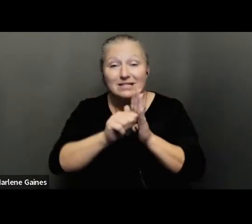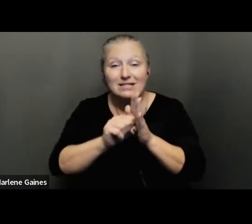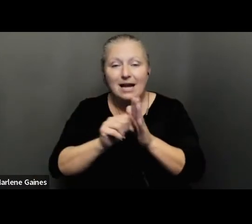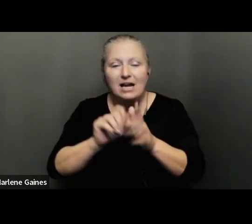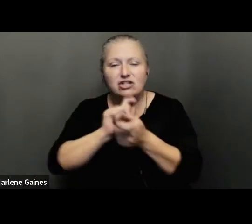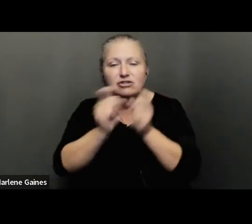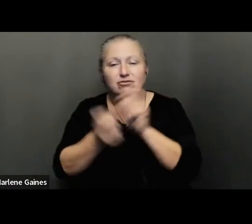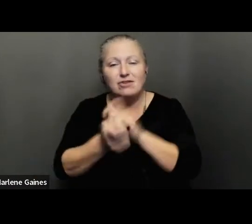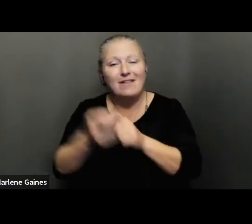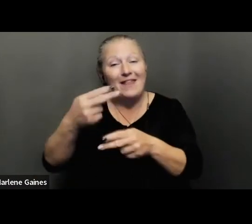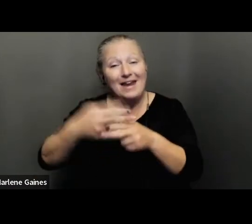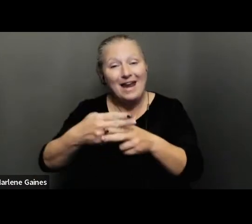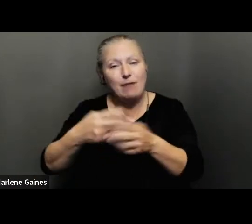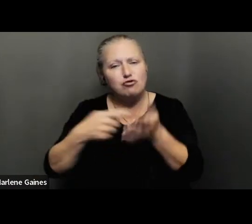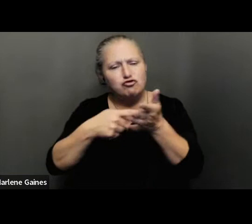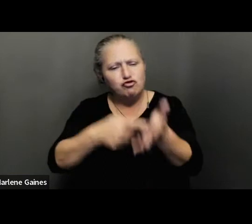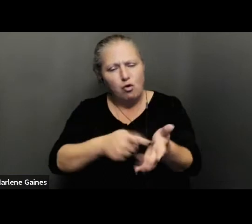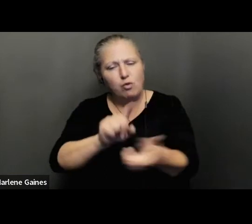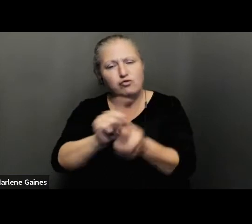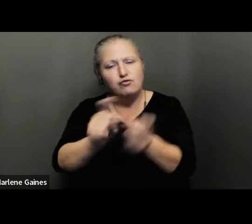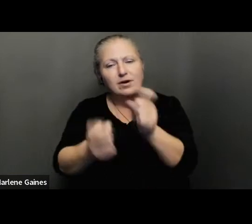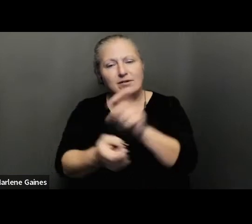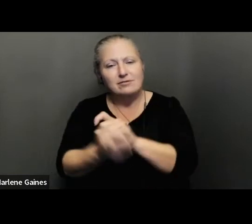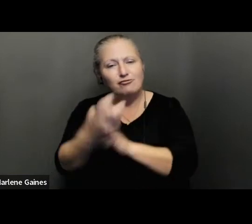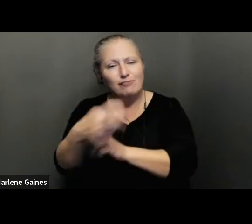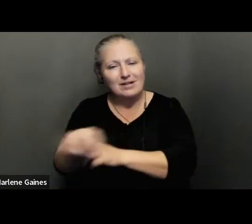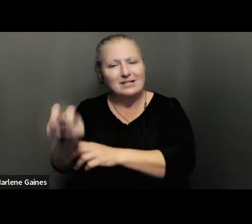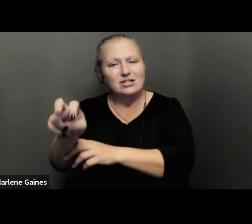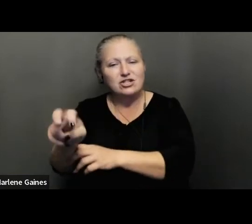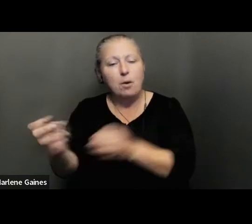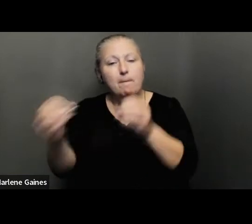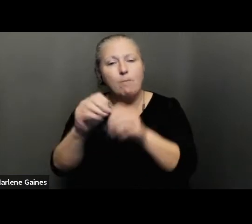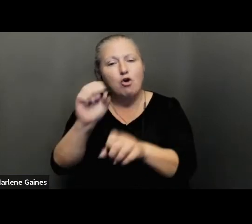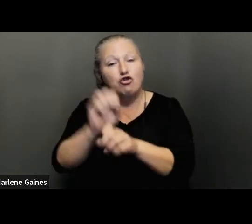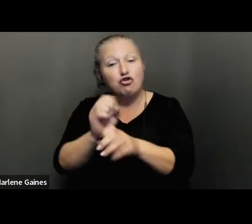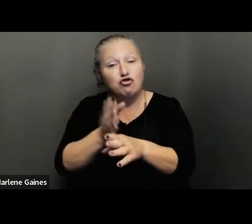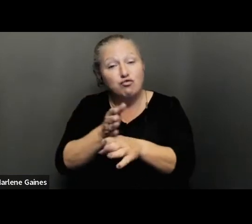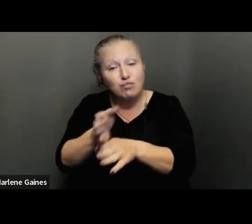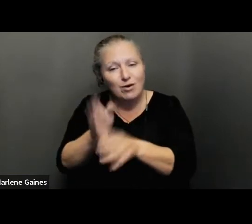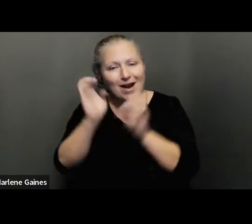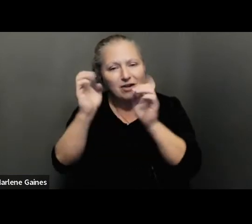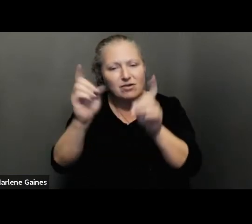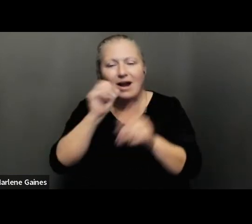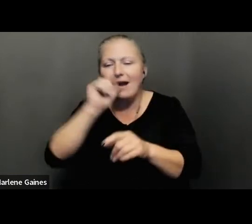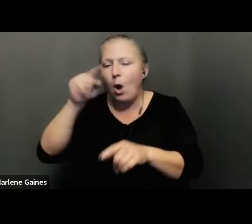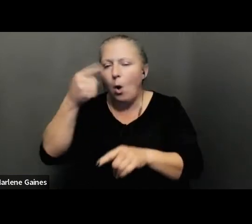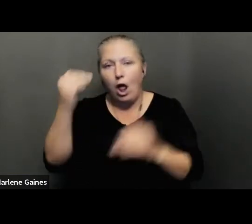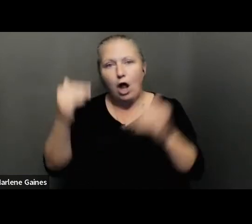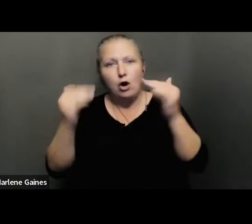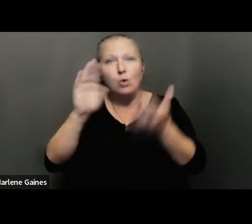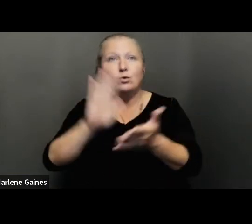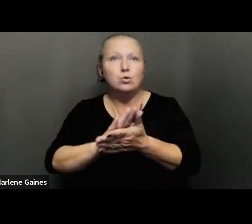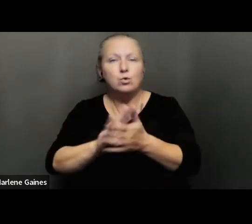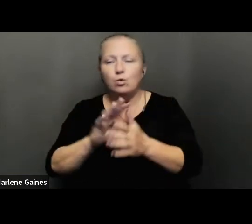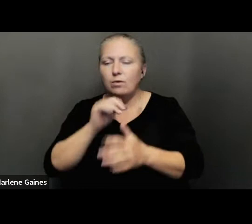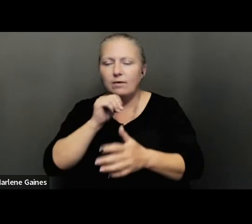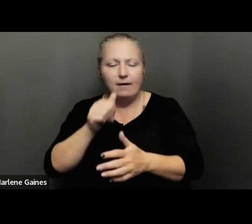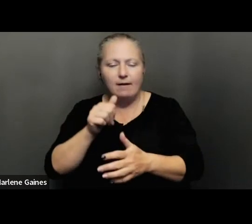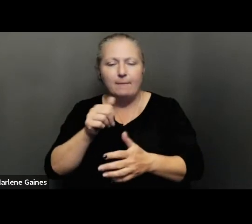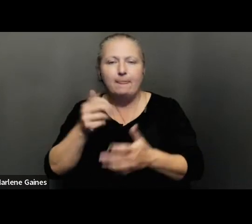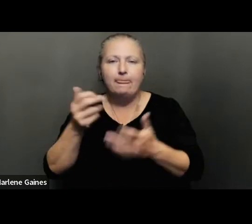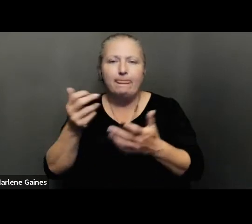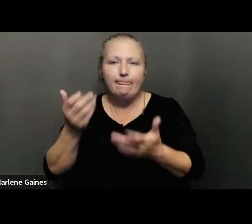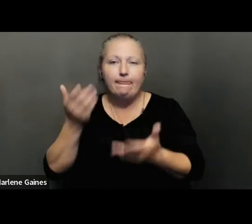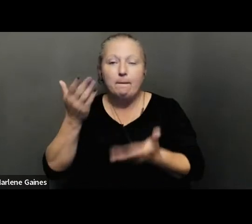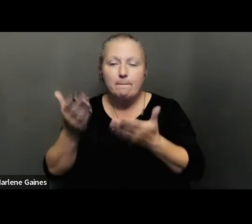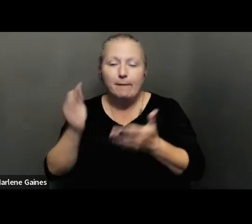to reflect that transition toward more of career education, not just adult school. It